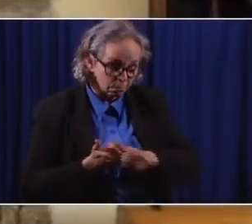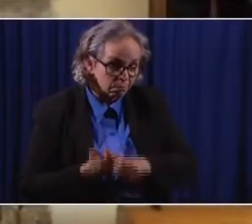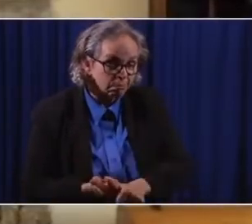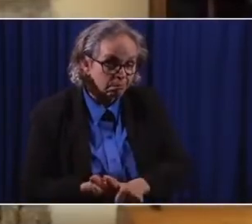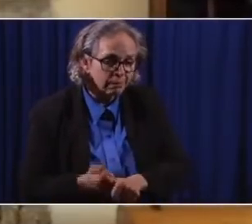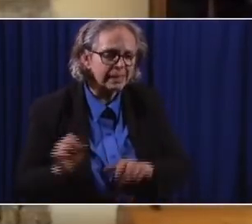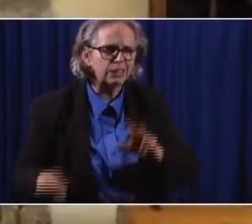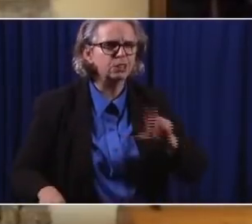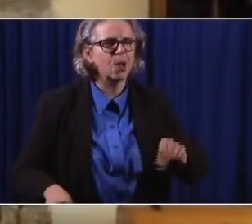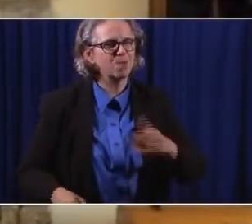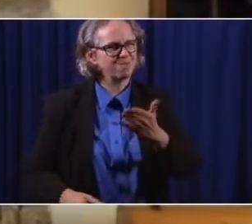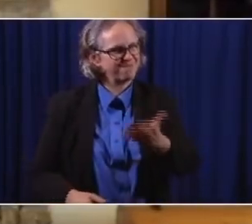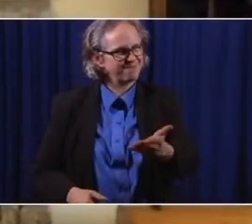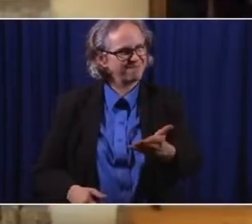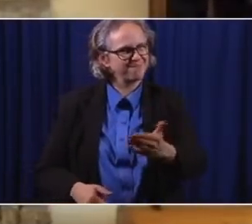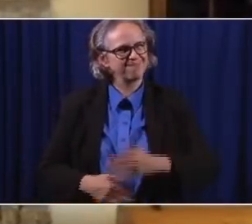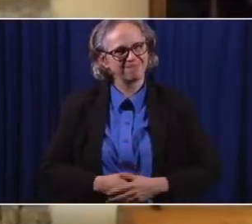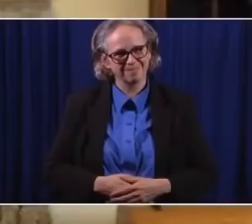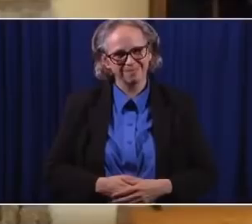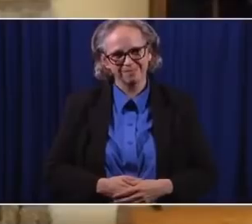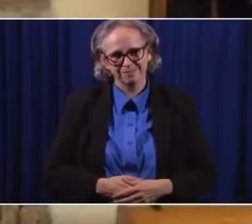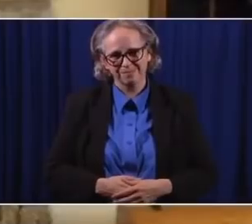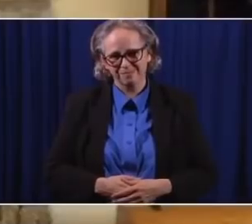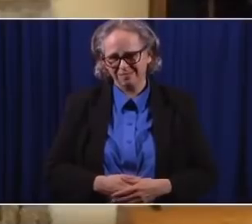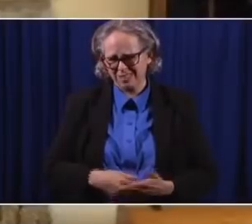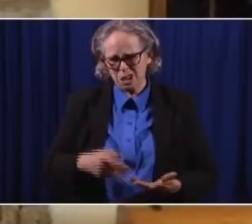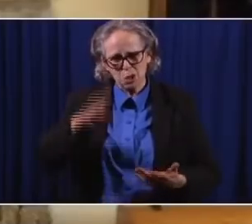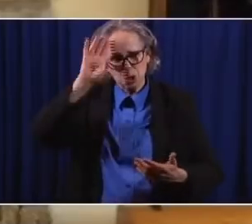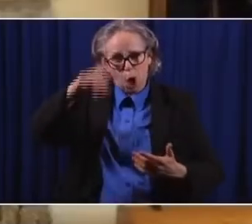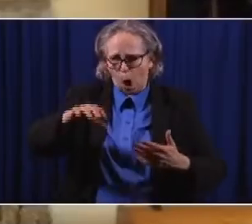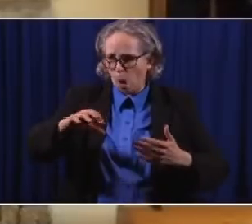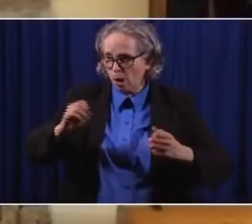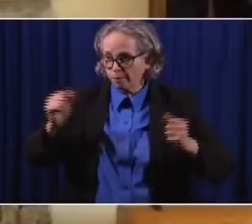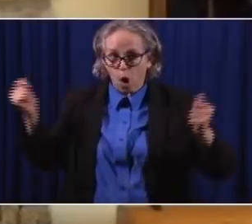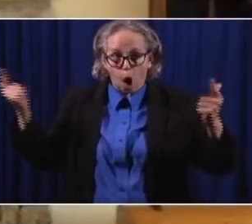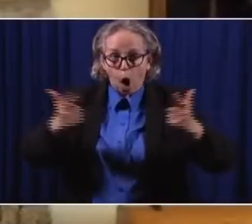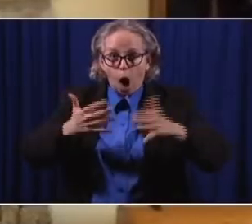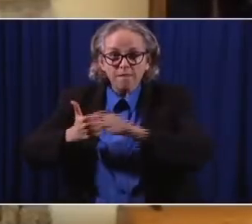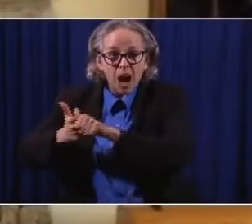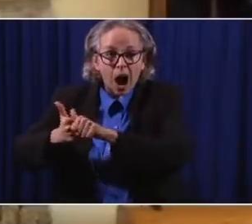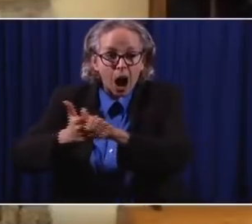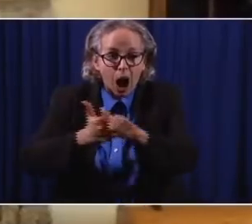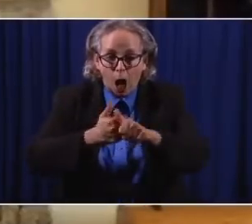collectively, we have the power. We have the power to turn this thing around.